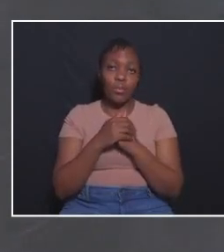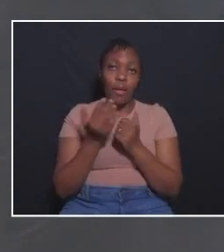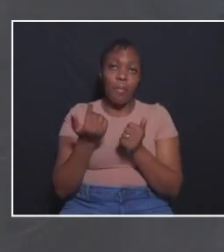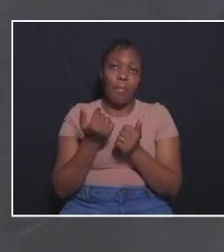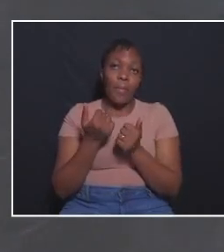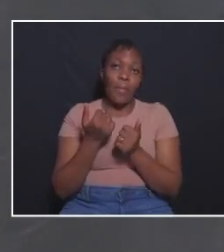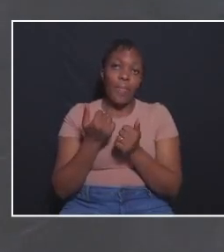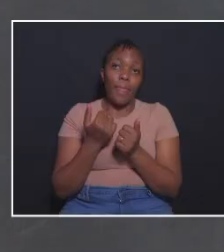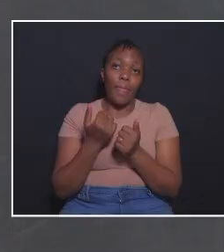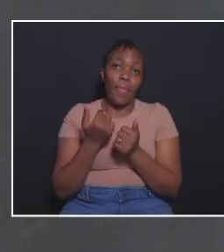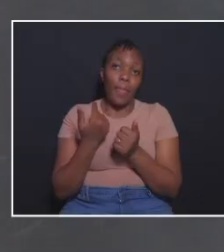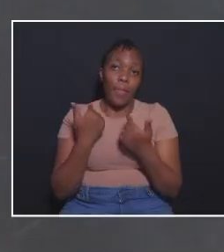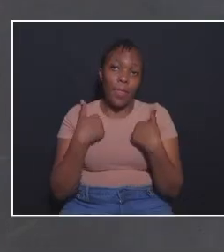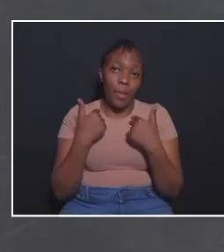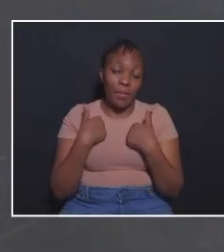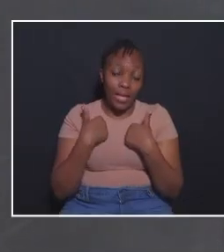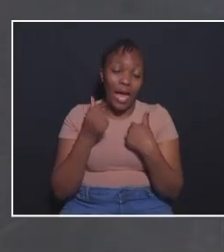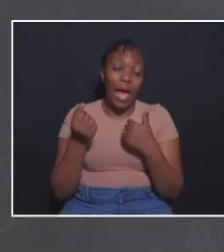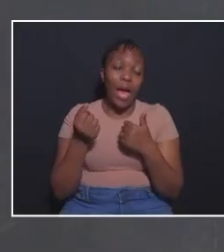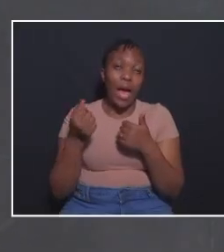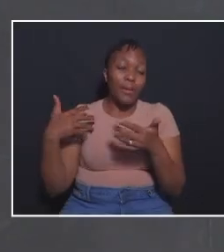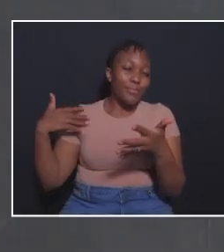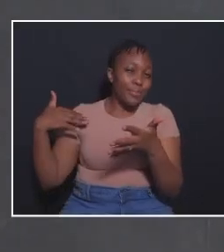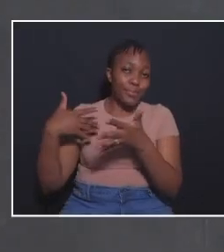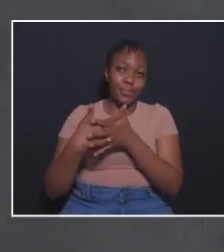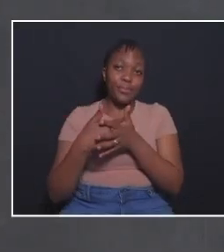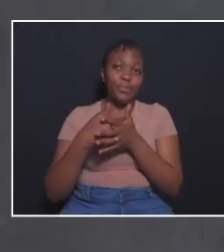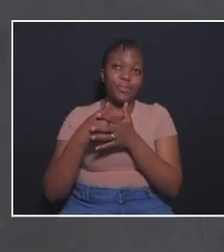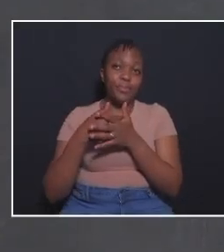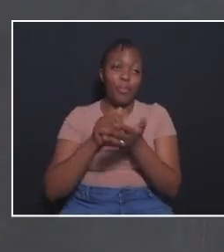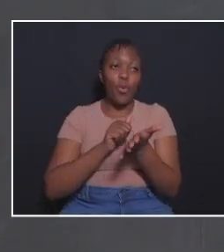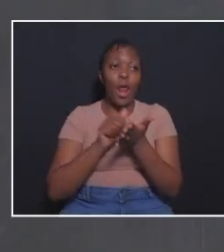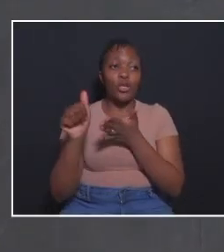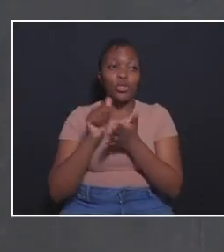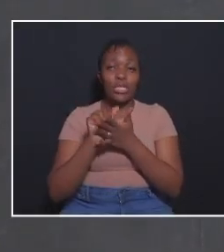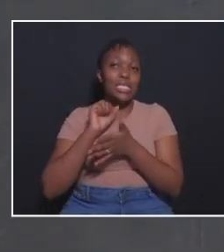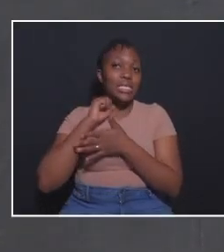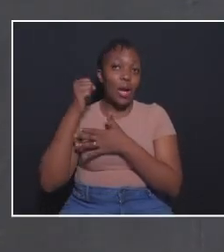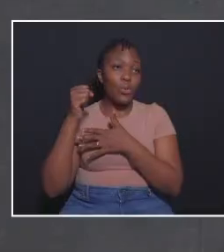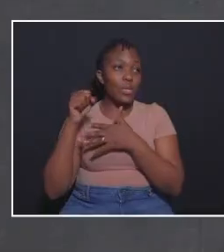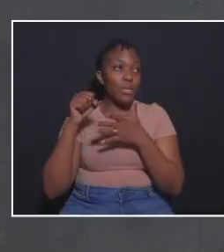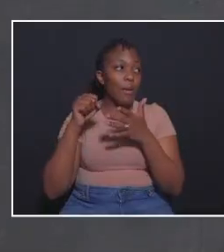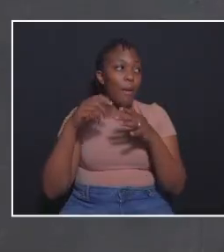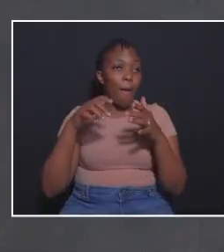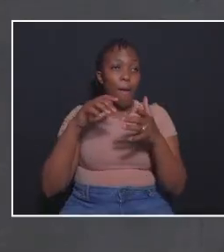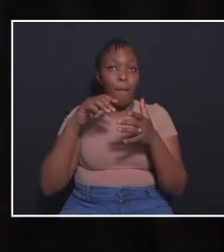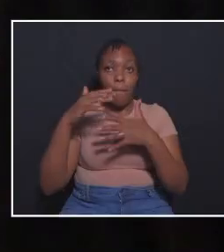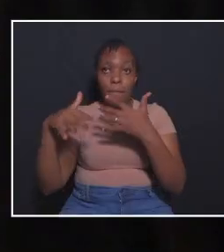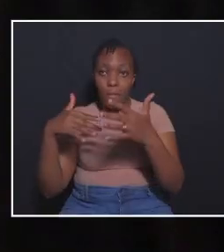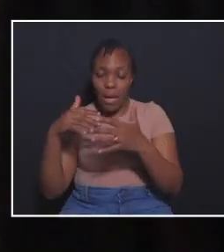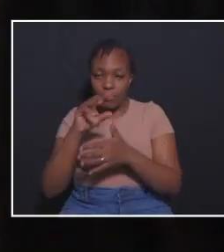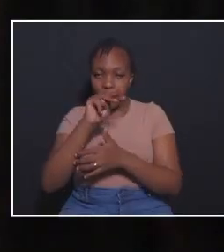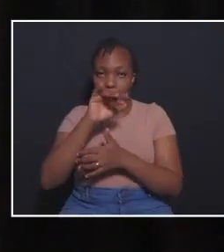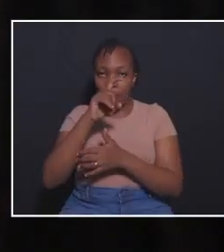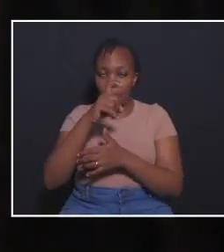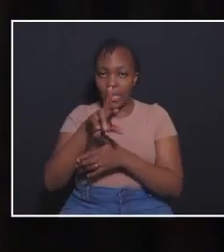seasoned production sound mixer, you have to stand your ground and challenge these directors and producers who are seated here and tell them,